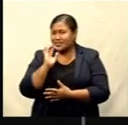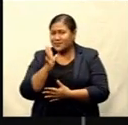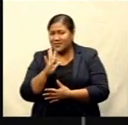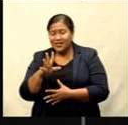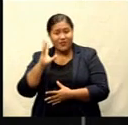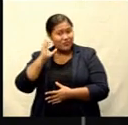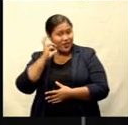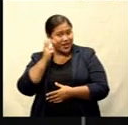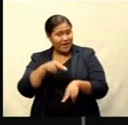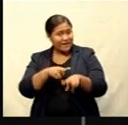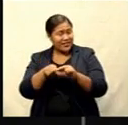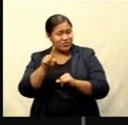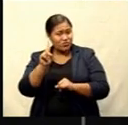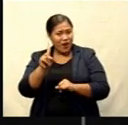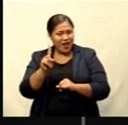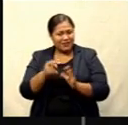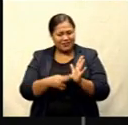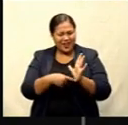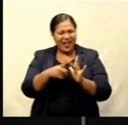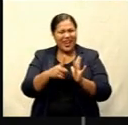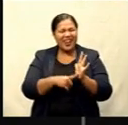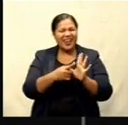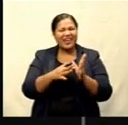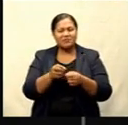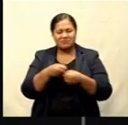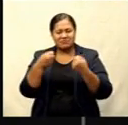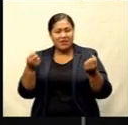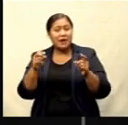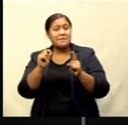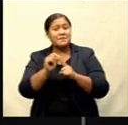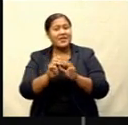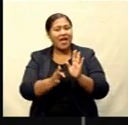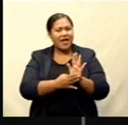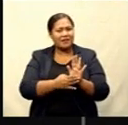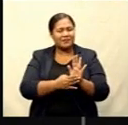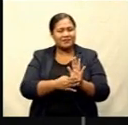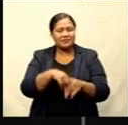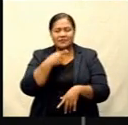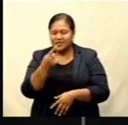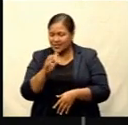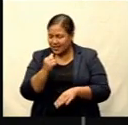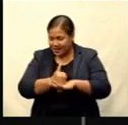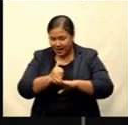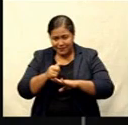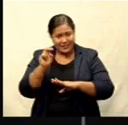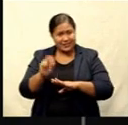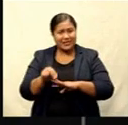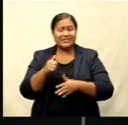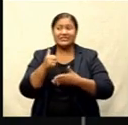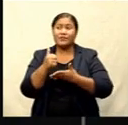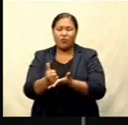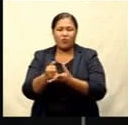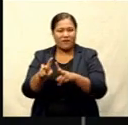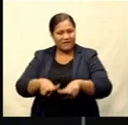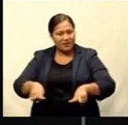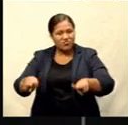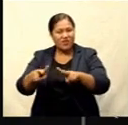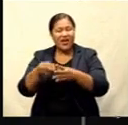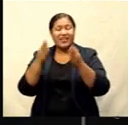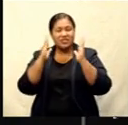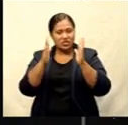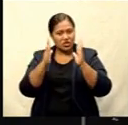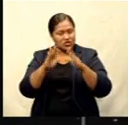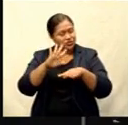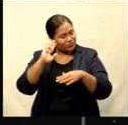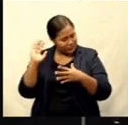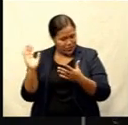Fiji 1 Nai Lalakai program, Prime Minister Vorenge Bainimarama says the government needs the support of the Vanua and the church now more